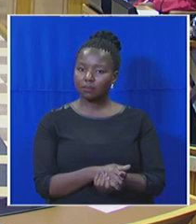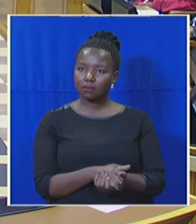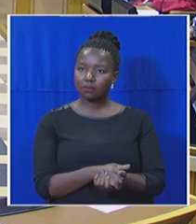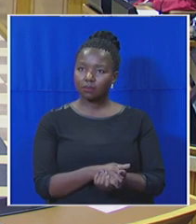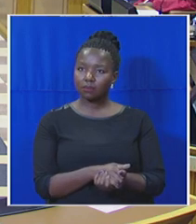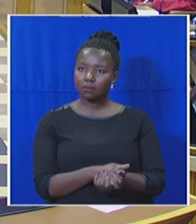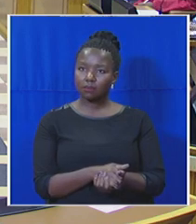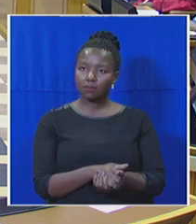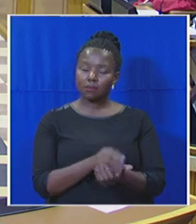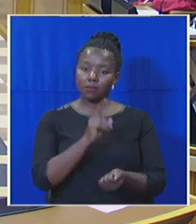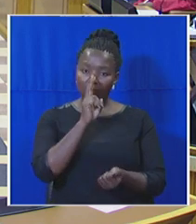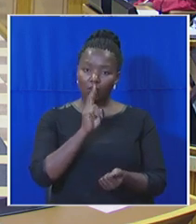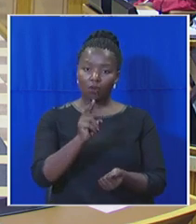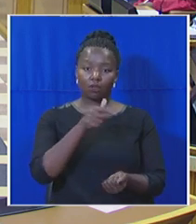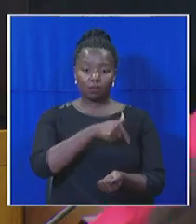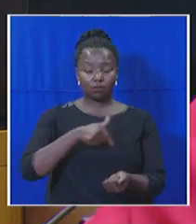Honorable President,